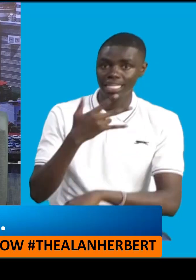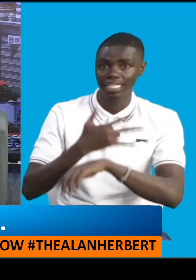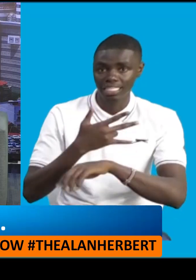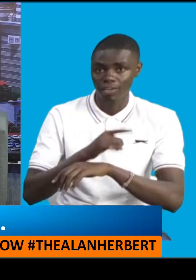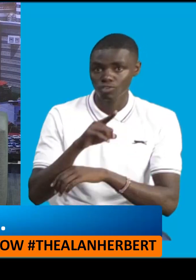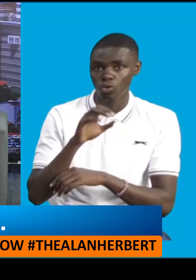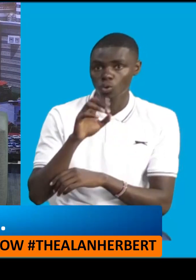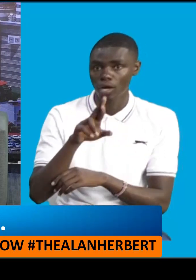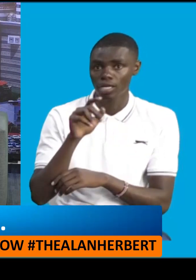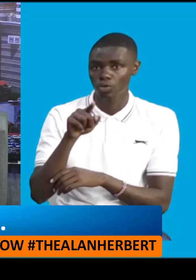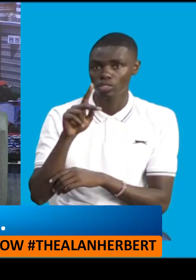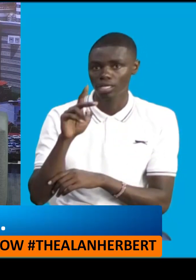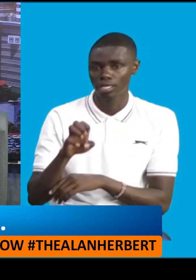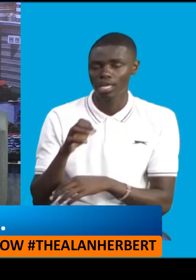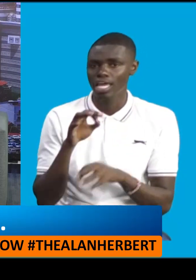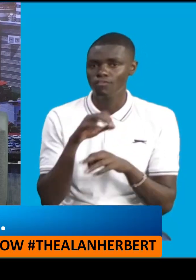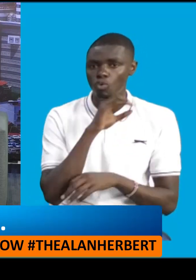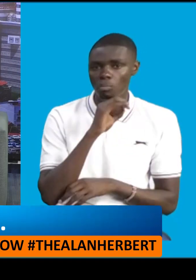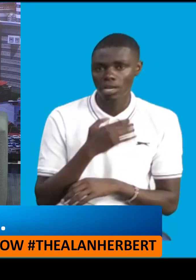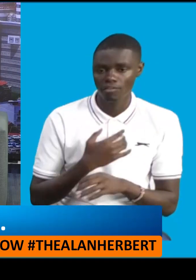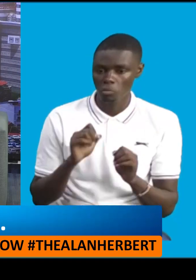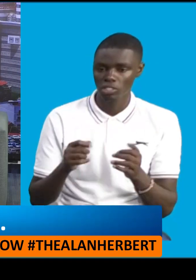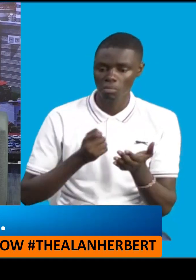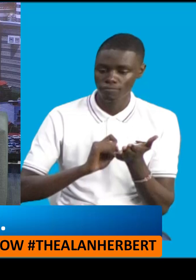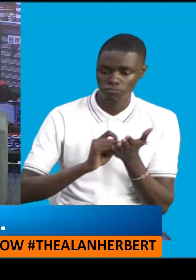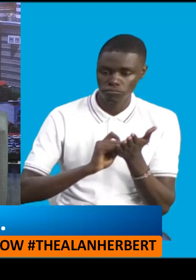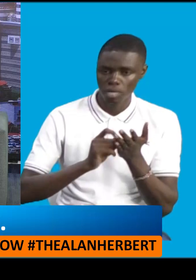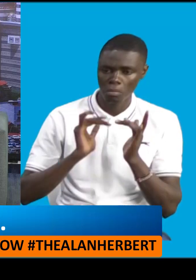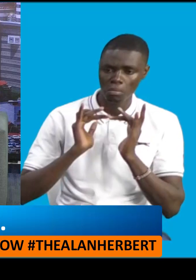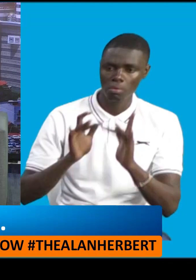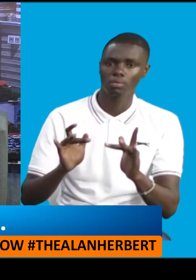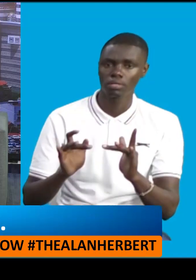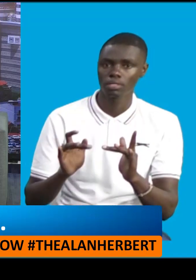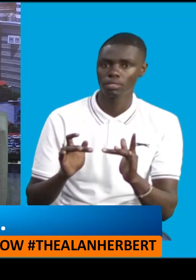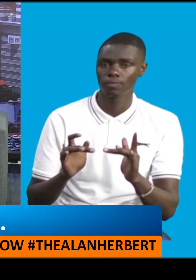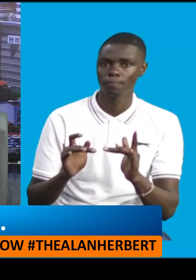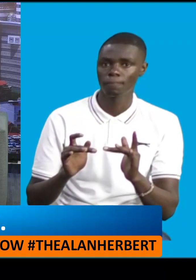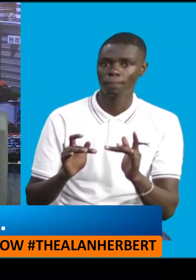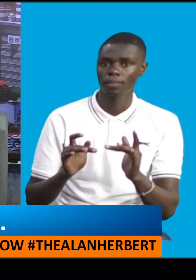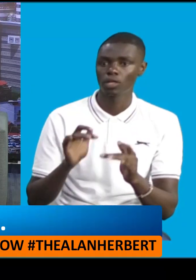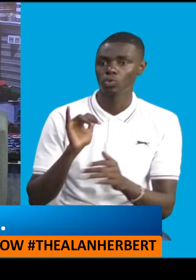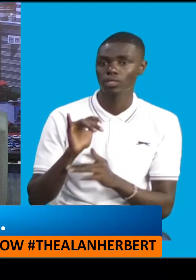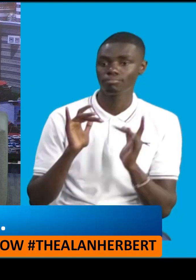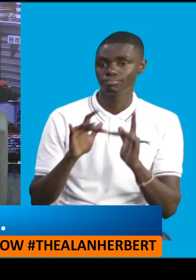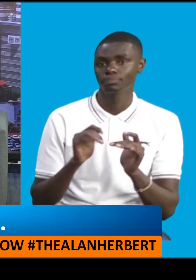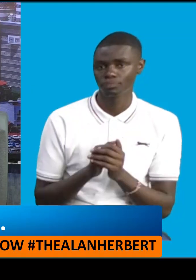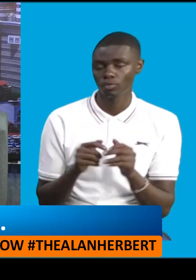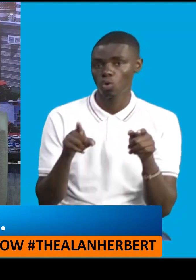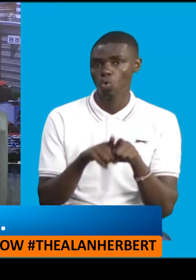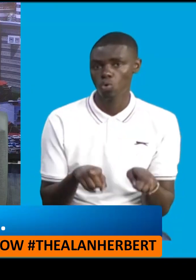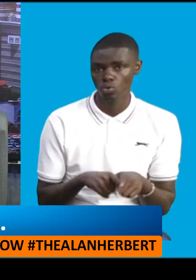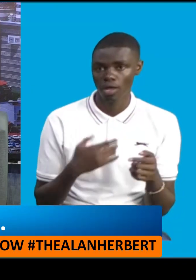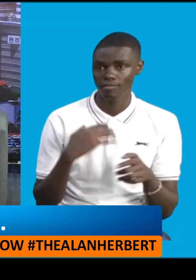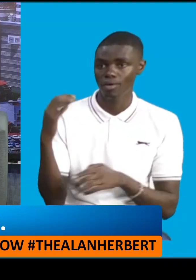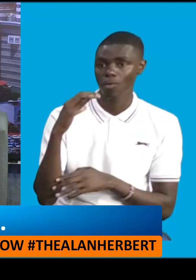complaints@nhif.or.ke. Yeah. So members who have complaints can actually write emails Yeah. to that email.